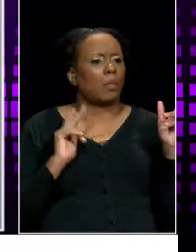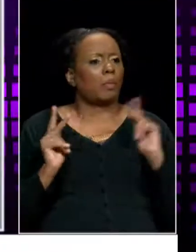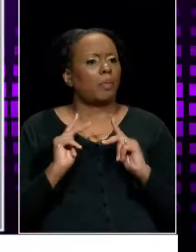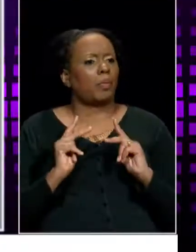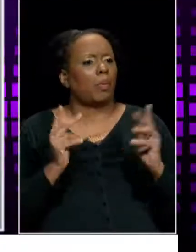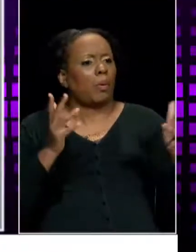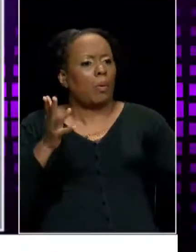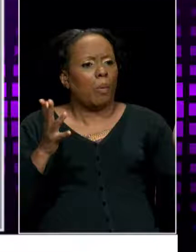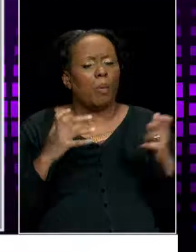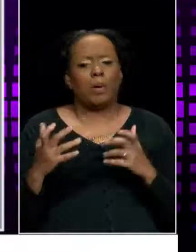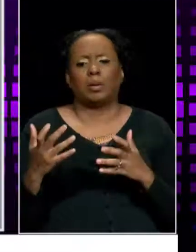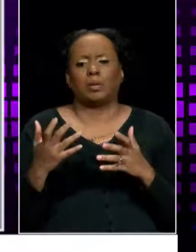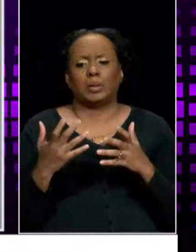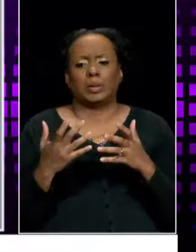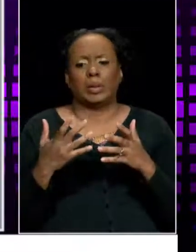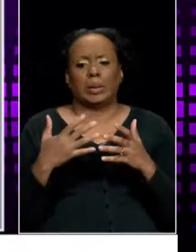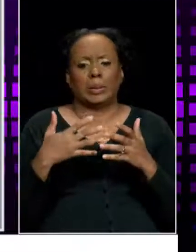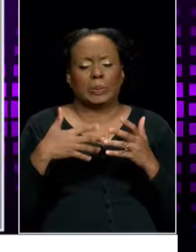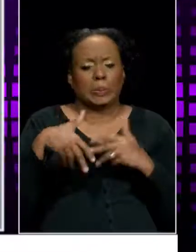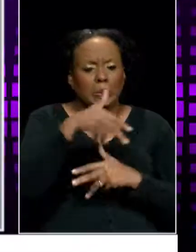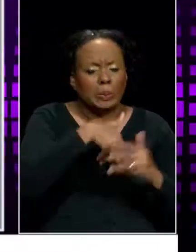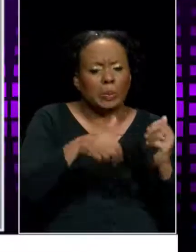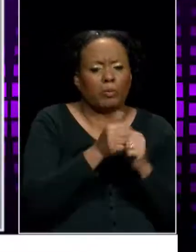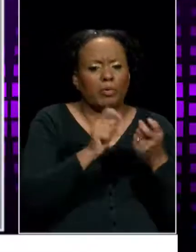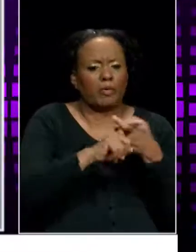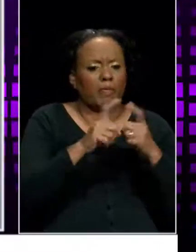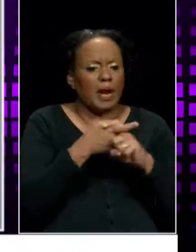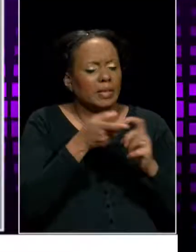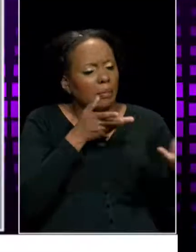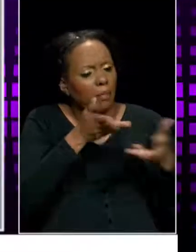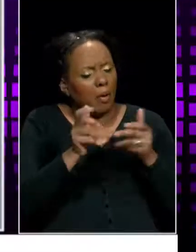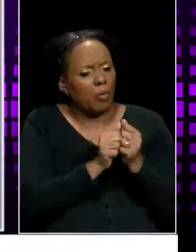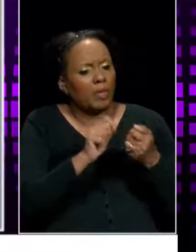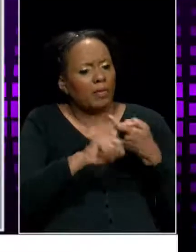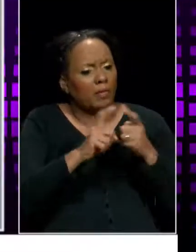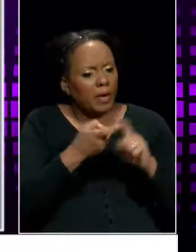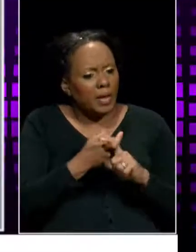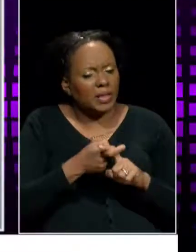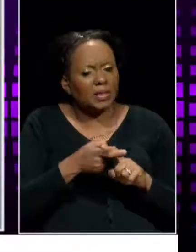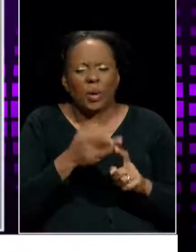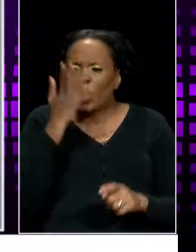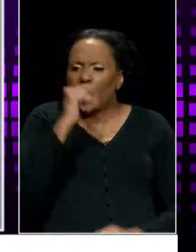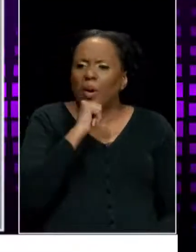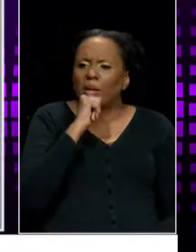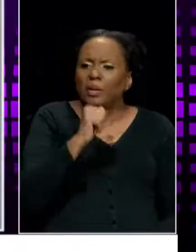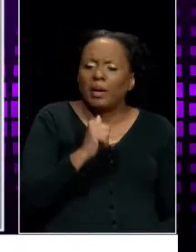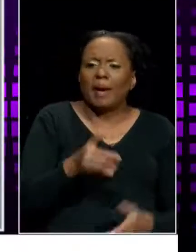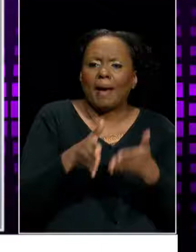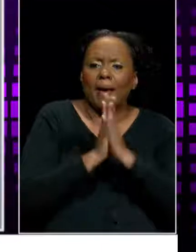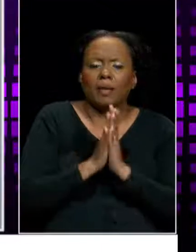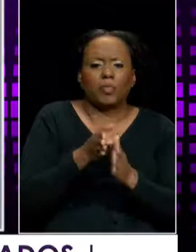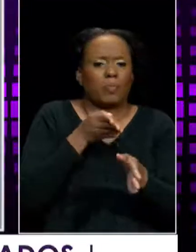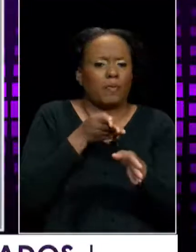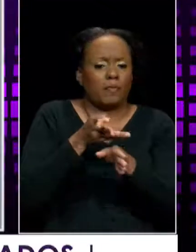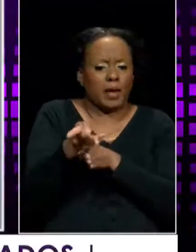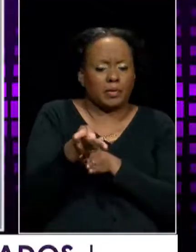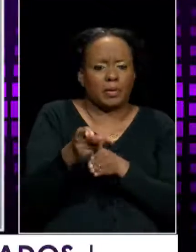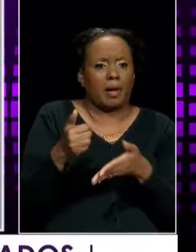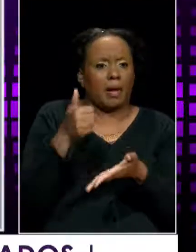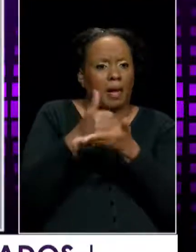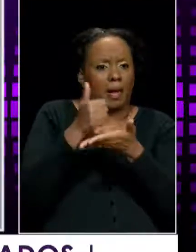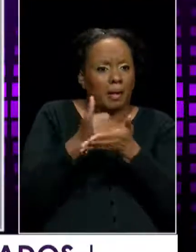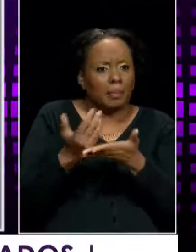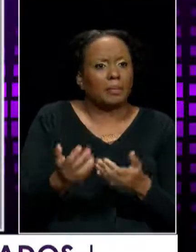that I think that we really need to look into. As it relates to persons really creating safe spaces for them. And I know